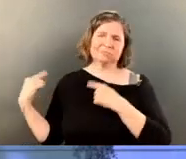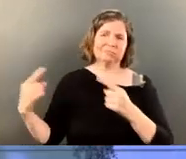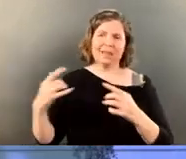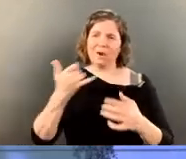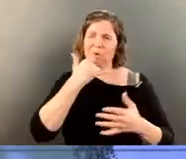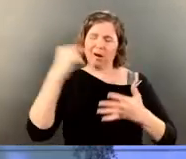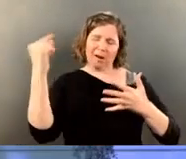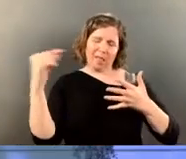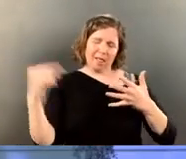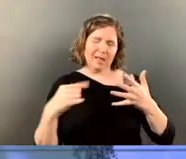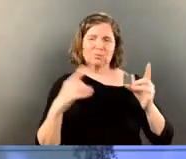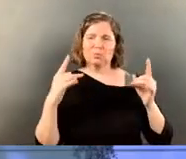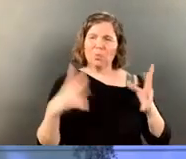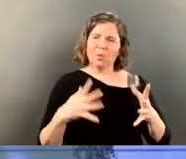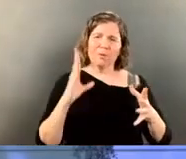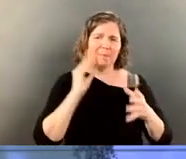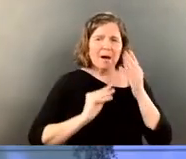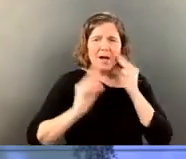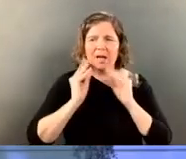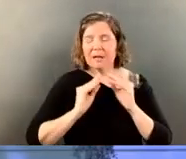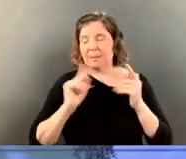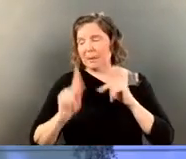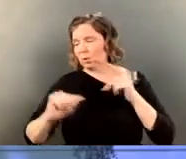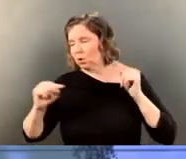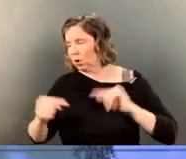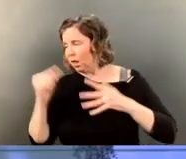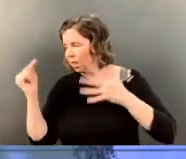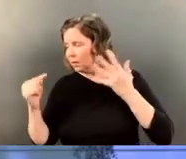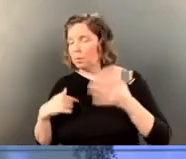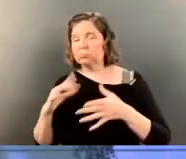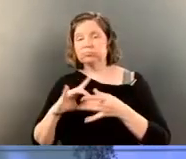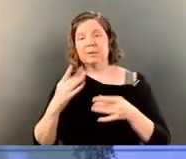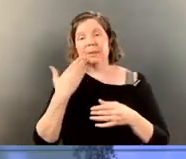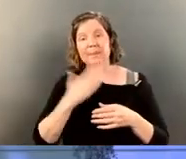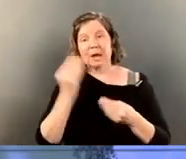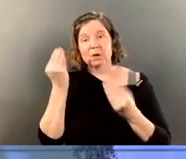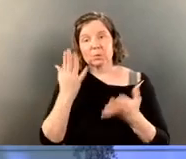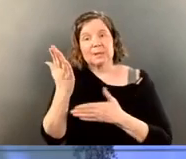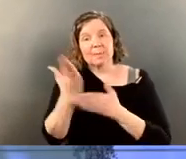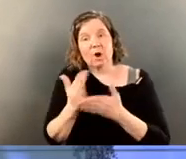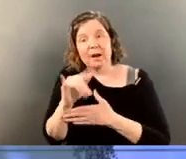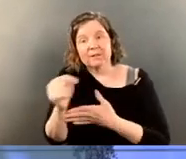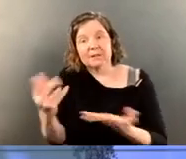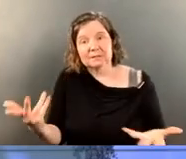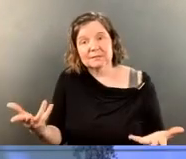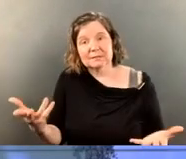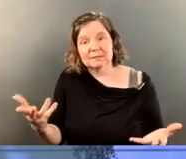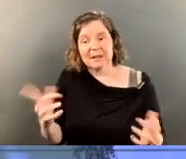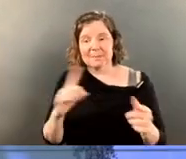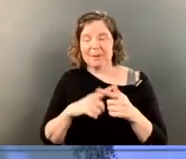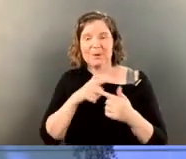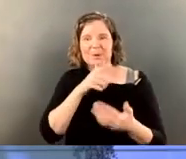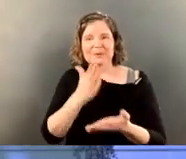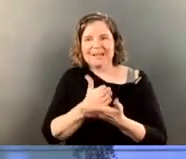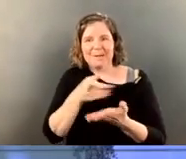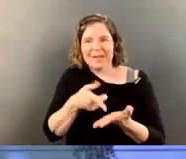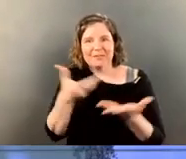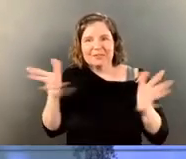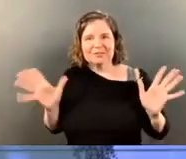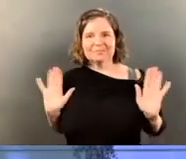here's my dark past. And here's the people that were hurt. And we're supposed to tell the bad news. It's part of it. But we don't stop